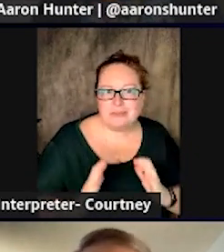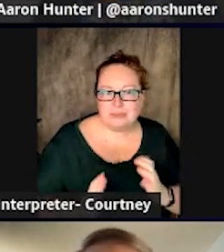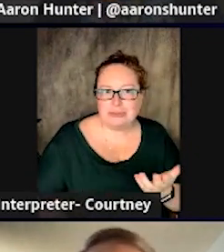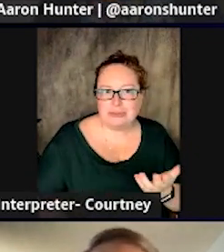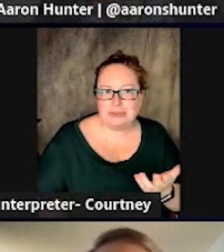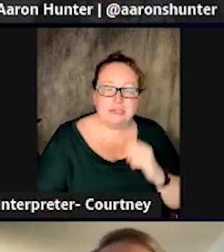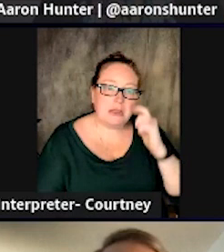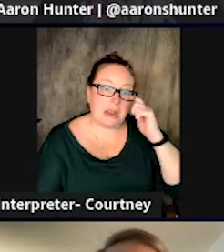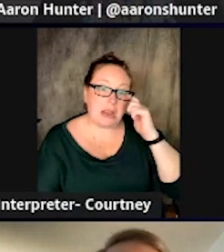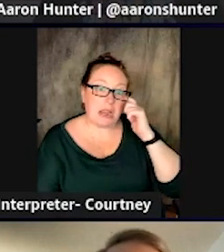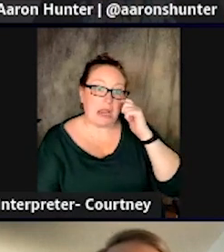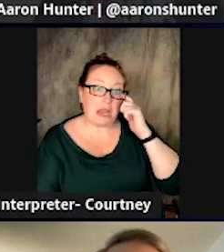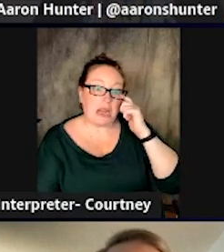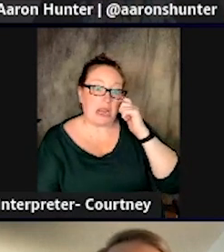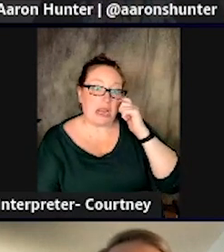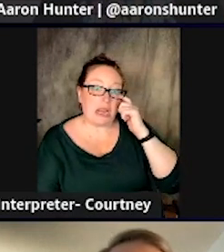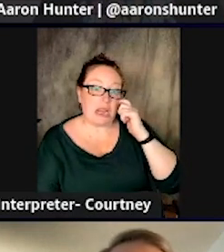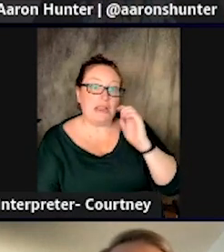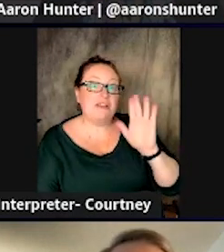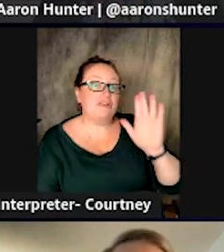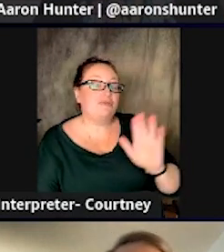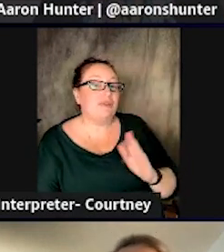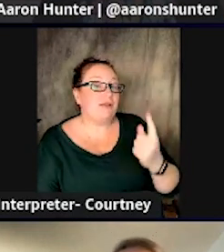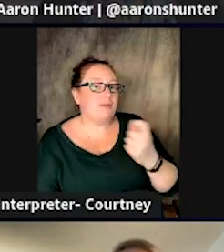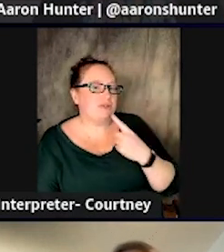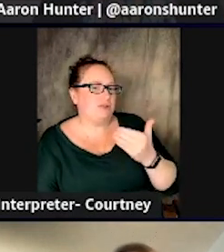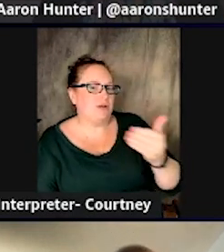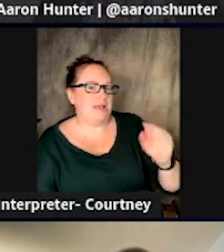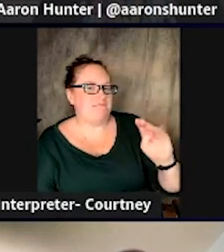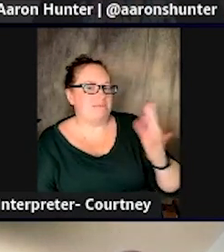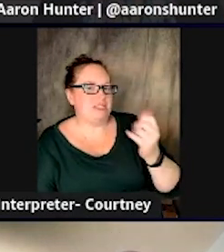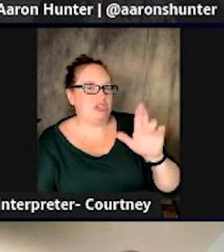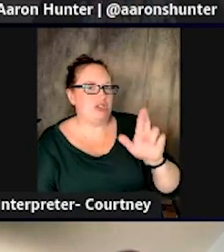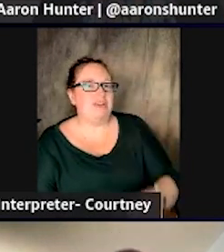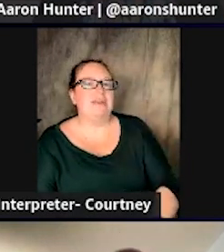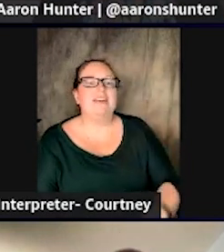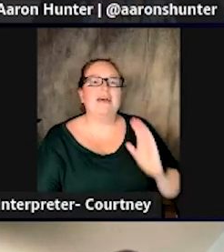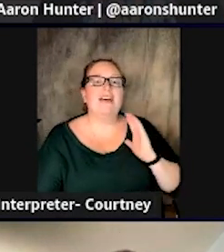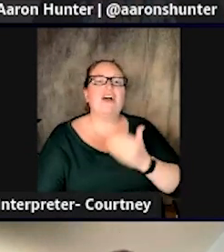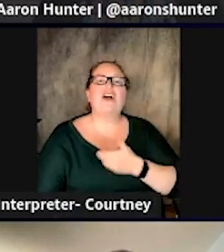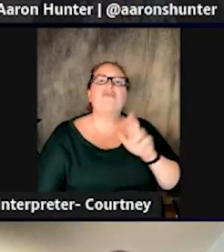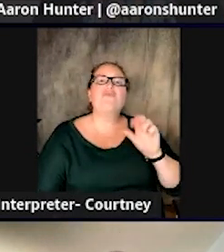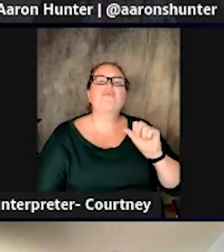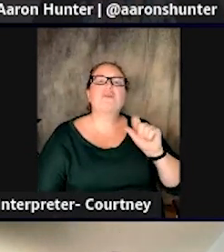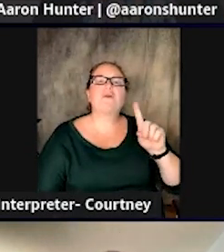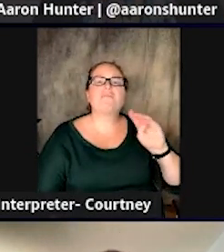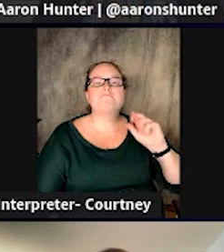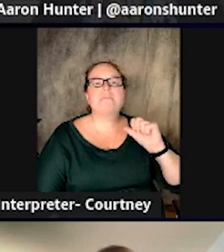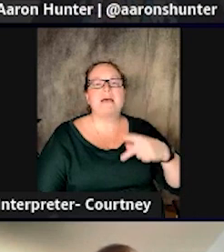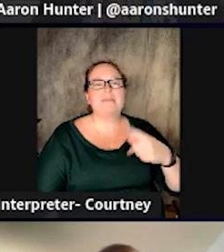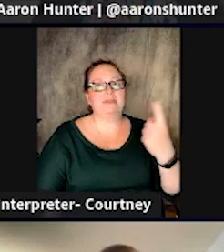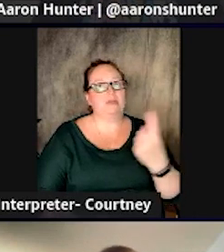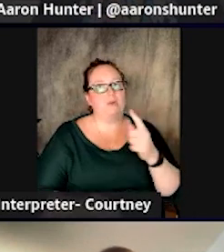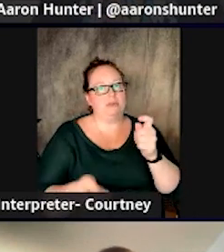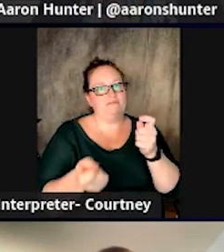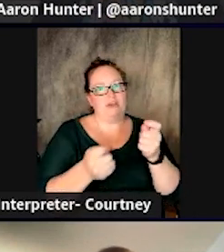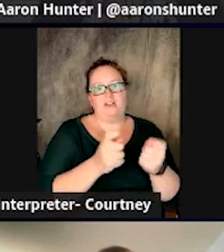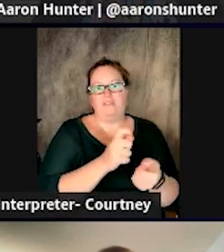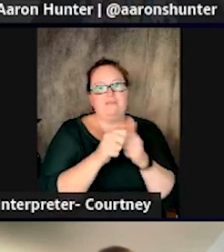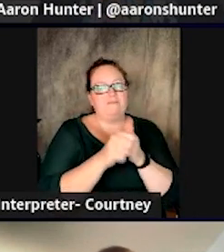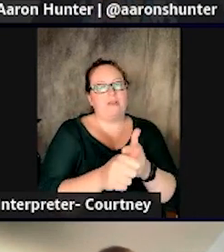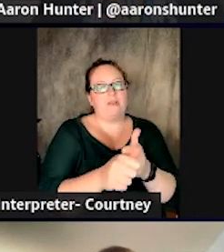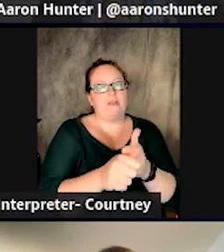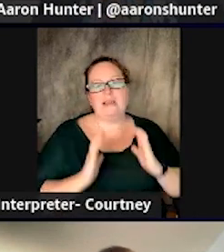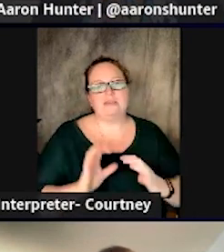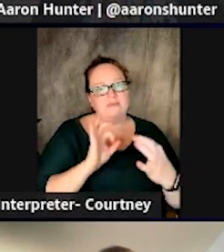Oh, great question. Yeah. Go ahead, Mahir. Yeah, look, our roadmap is always evolving based on customer feedback, and we would love to get feedback from all of you. So